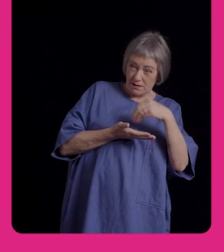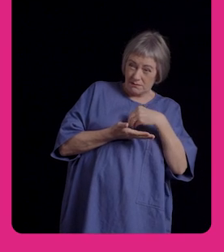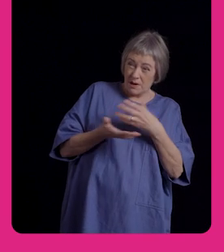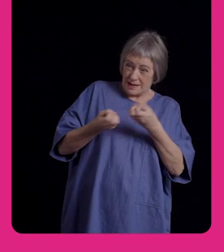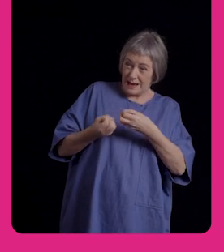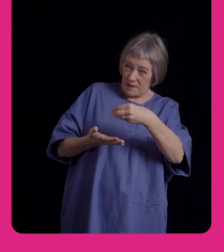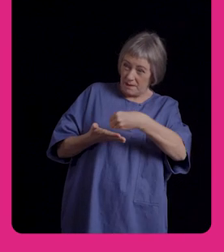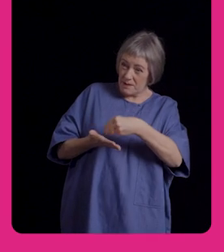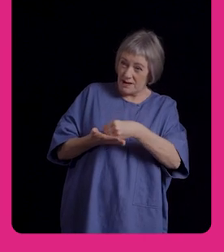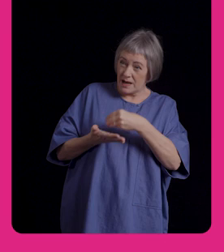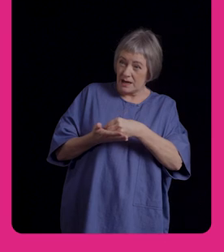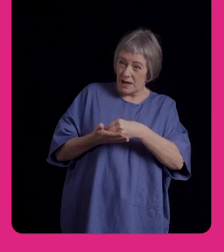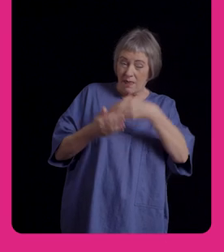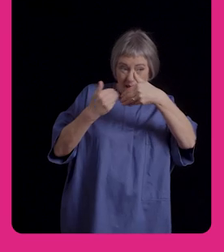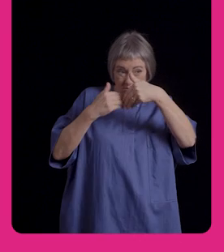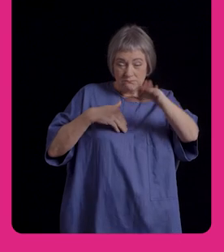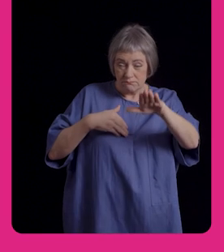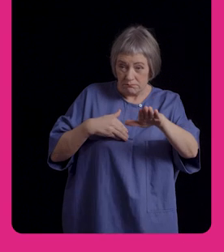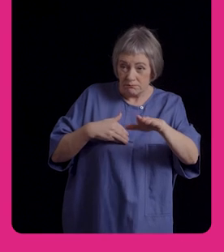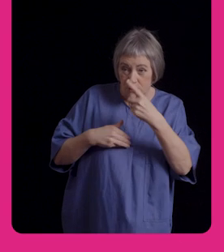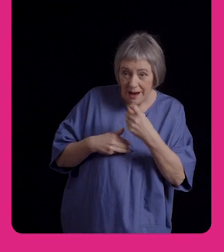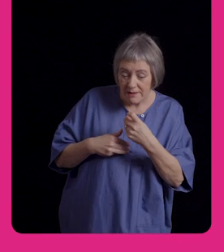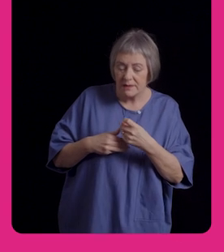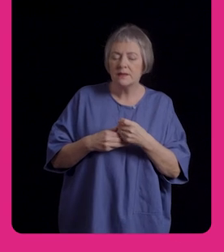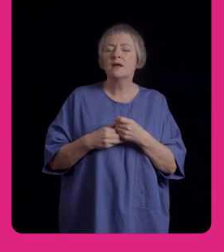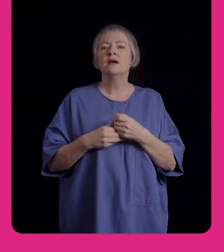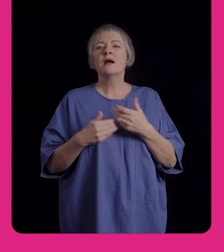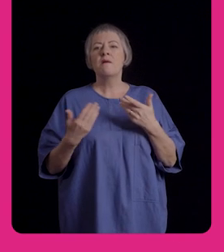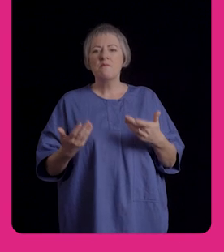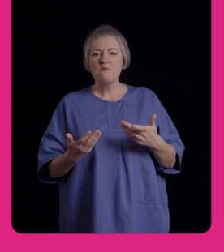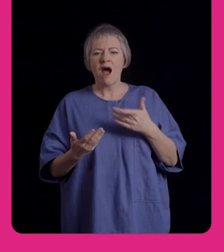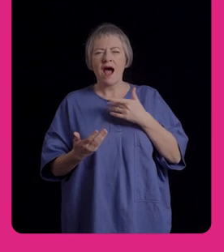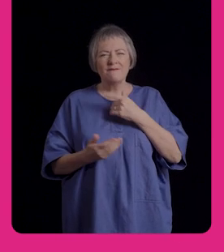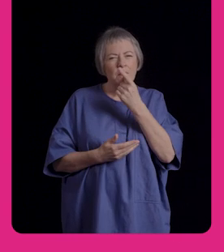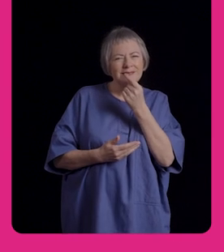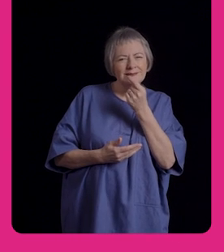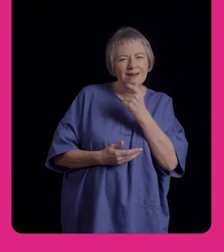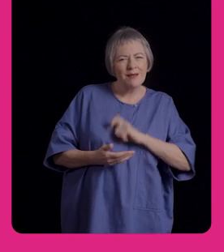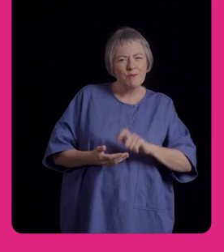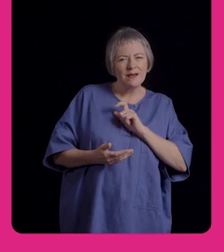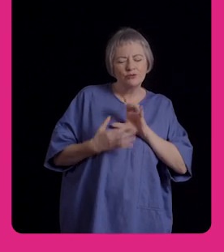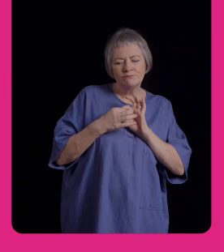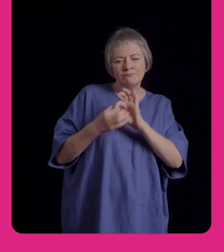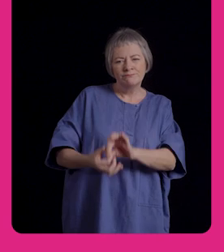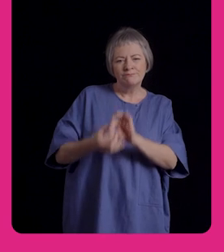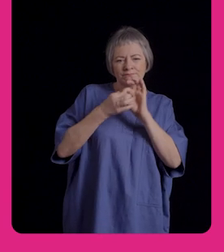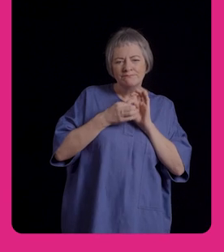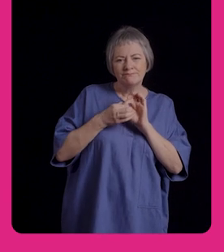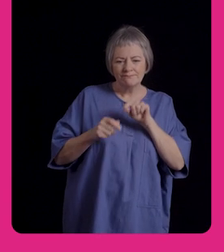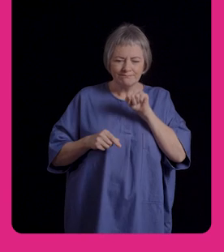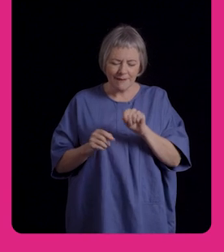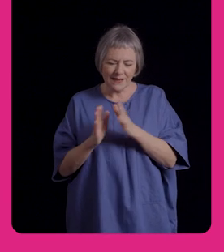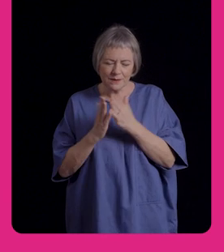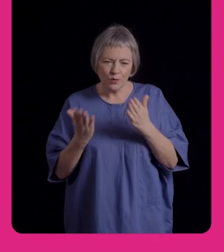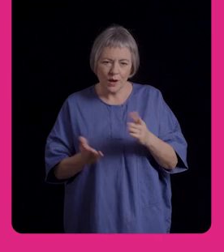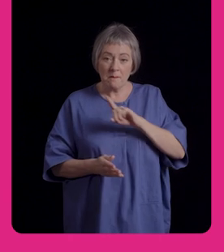say, give me the loot and I'll let you off the hook. But I have a particular personal connection to this